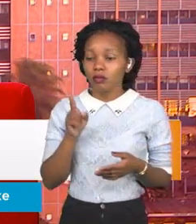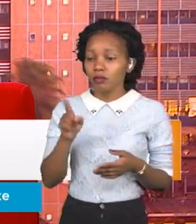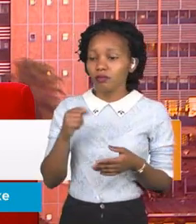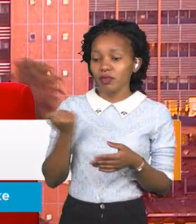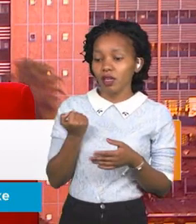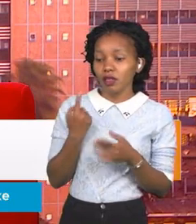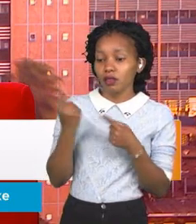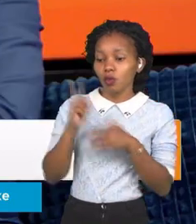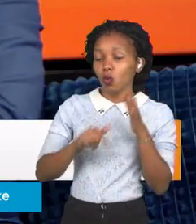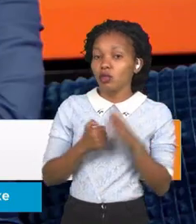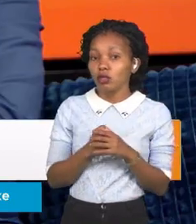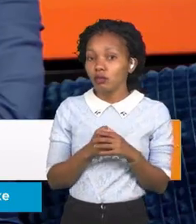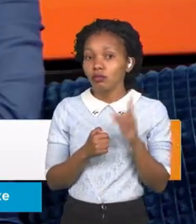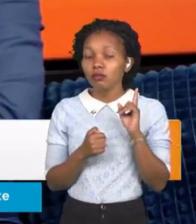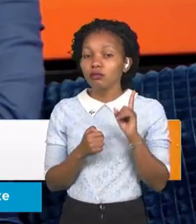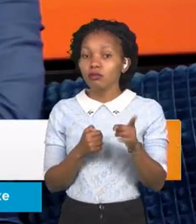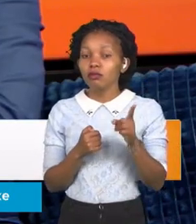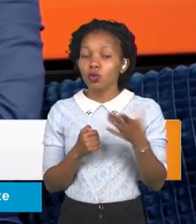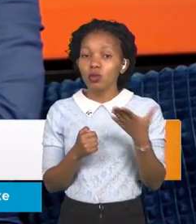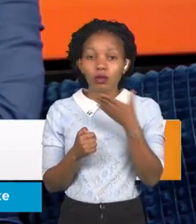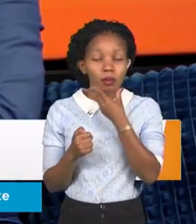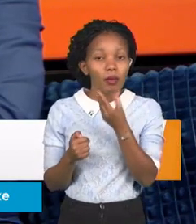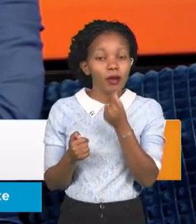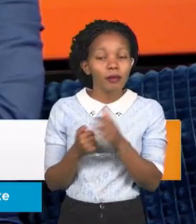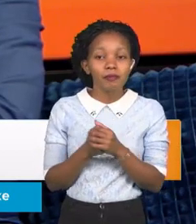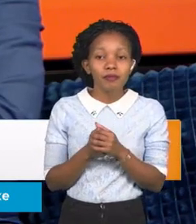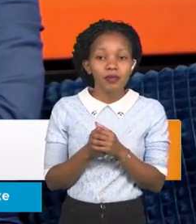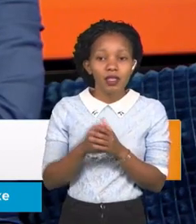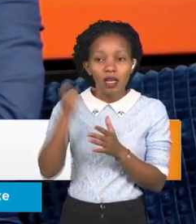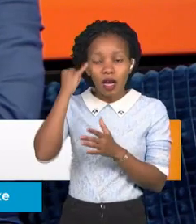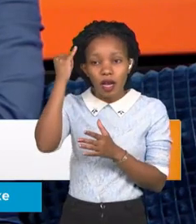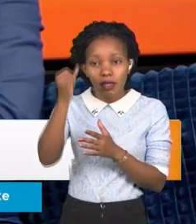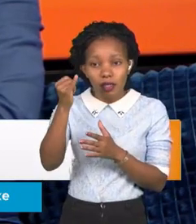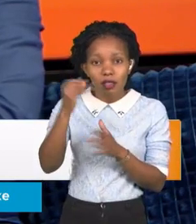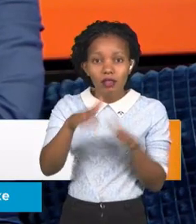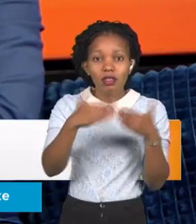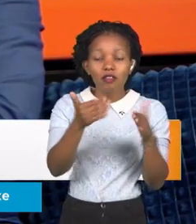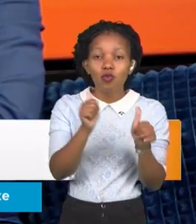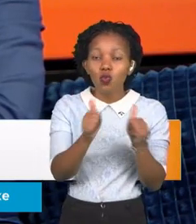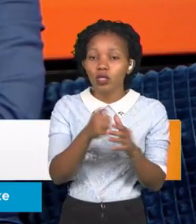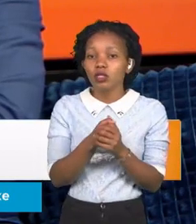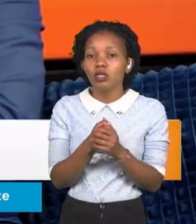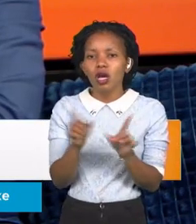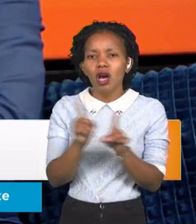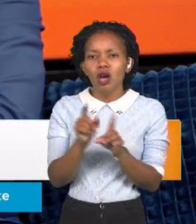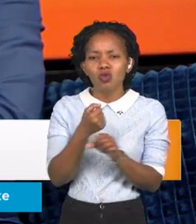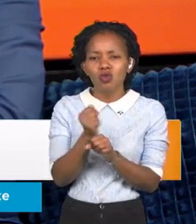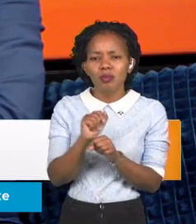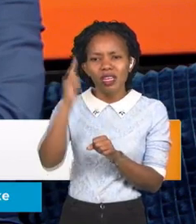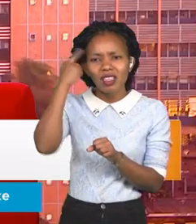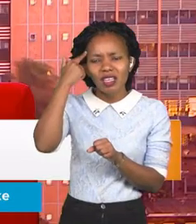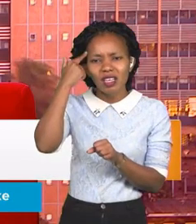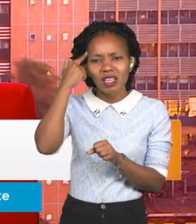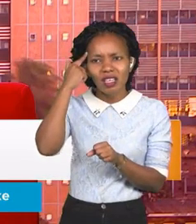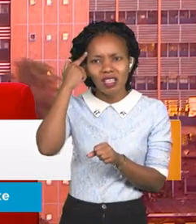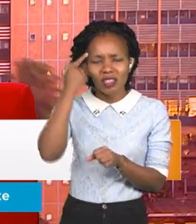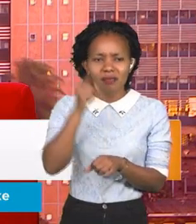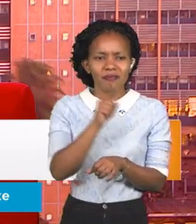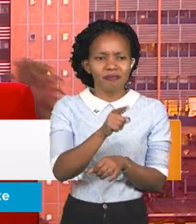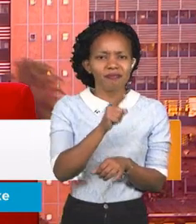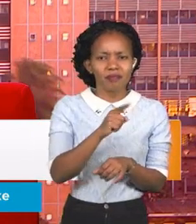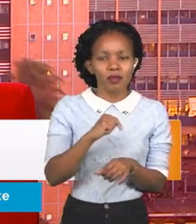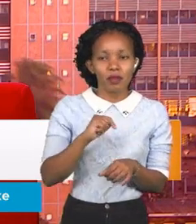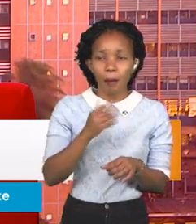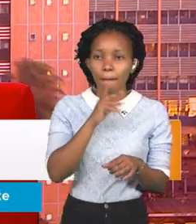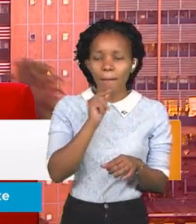say? What did Ivy, what ideas did Ivy give him? Yeah. What made him think he had the